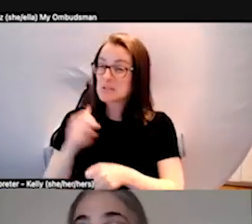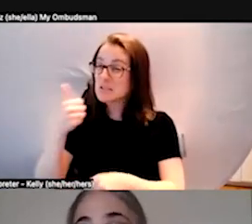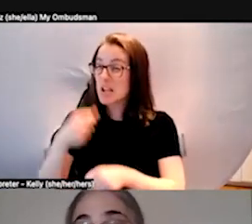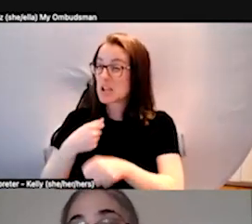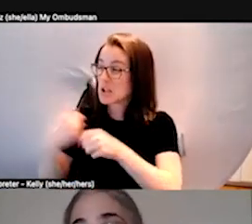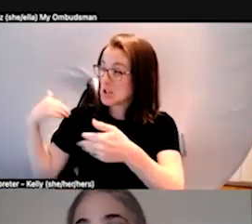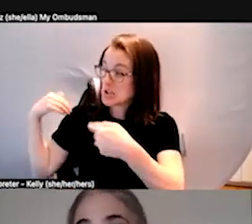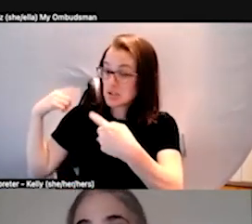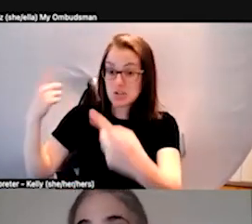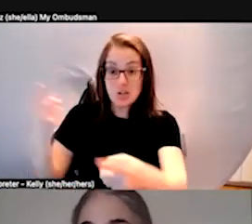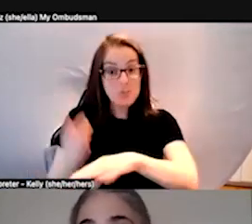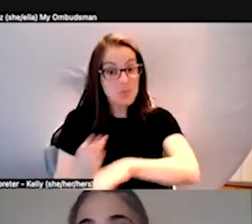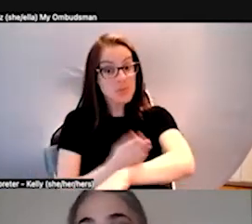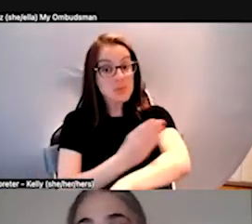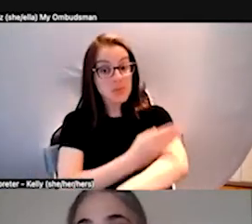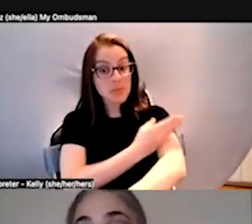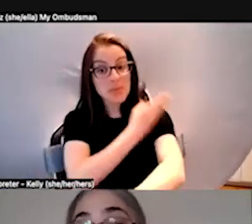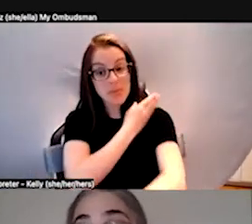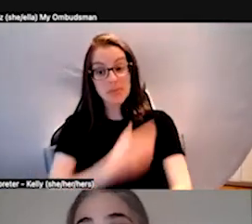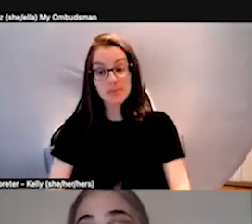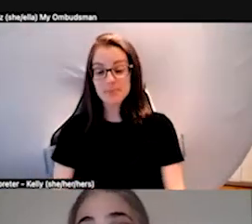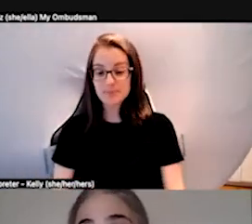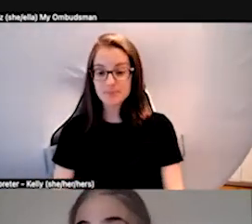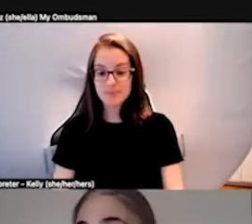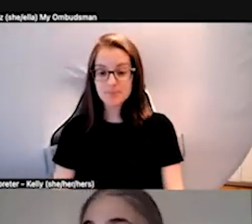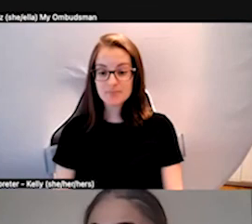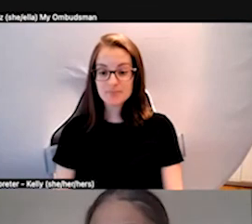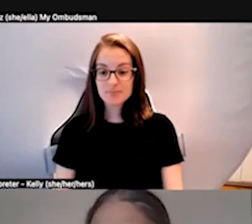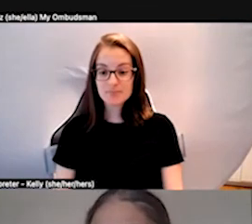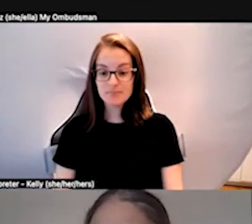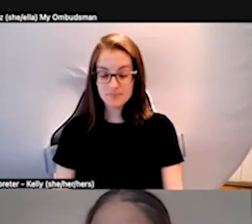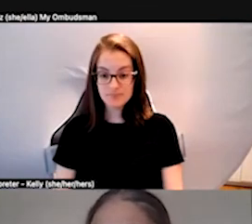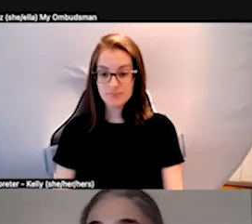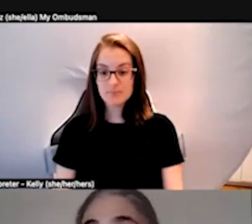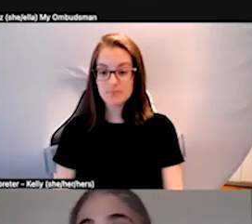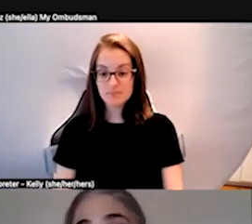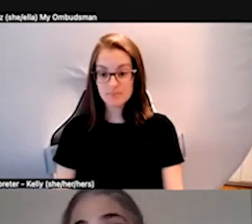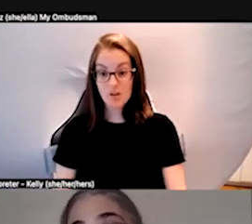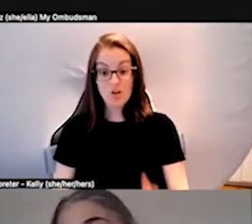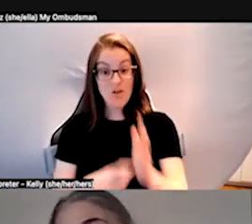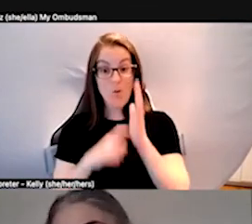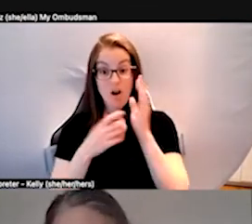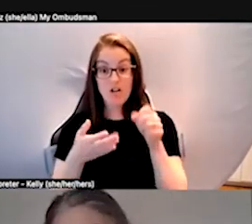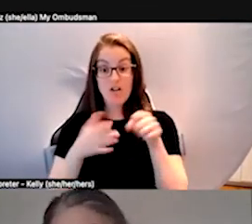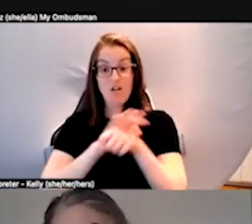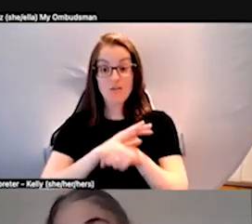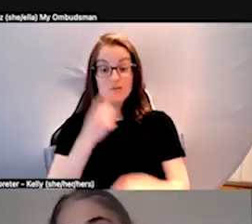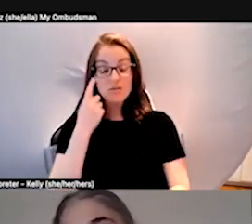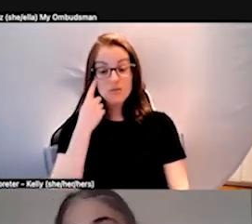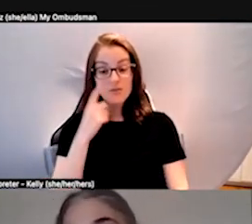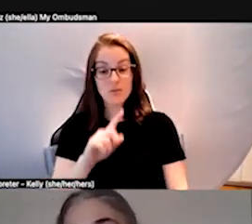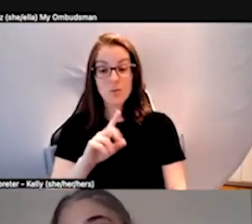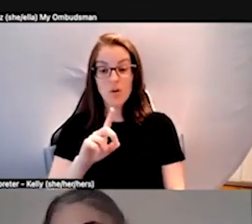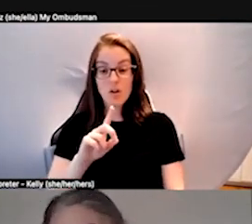Here in Massachusetts, the decision to require coverage of treatment for gender dysphoria by the Division of Insurance,